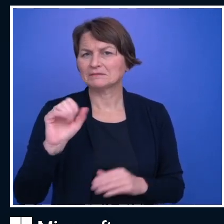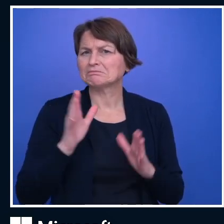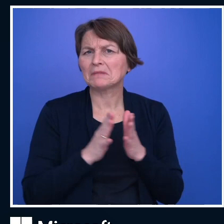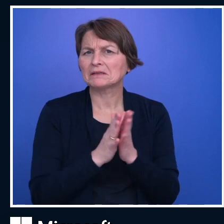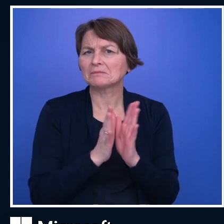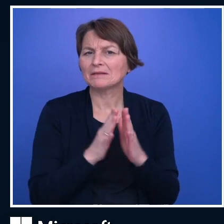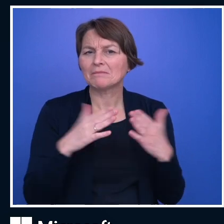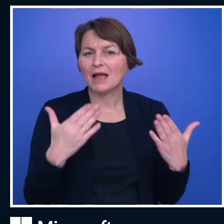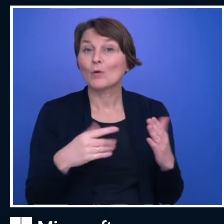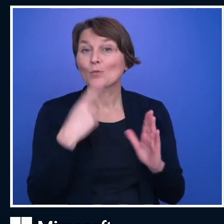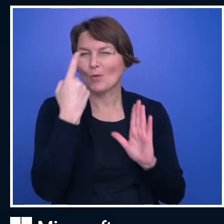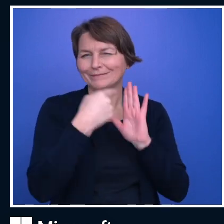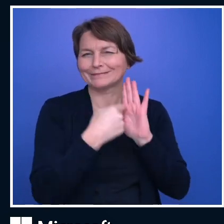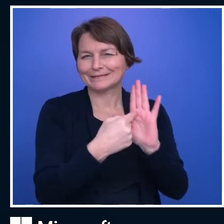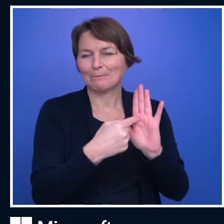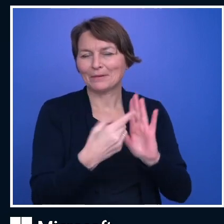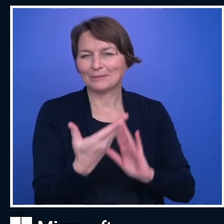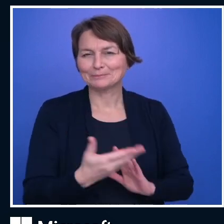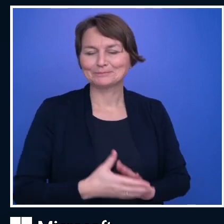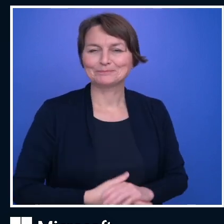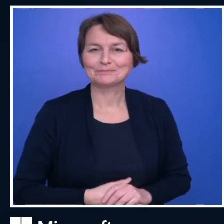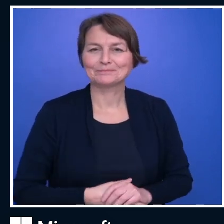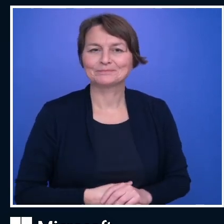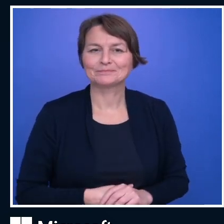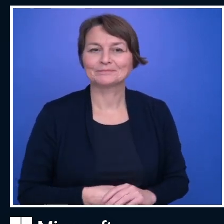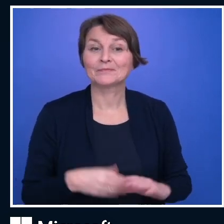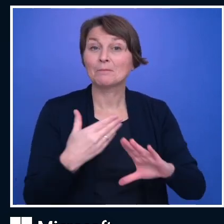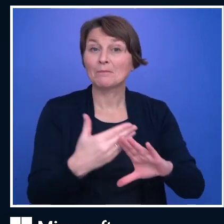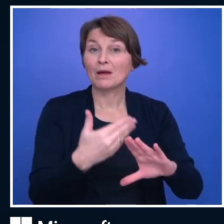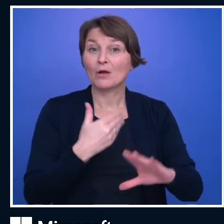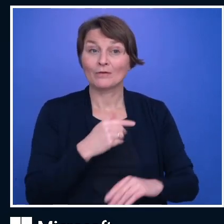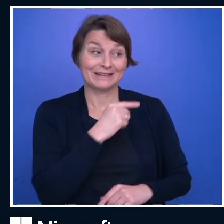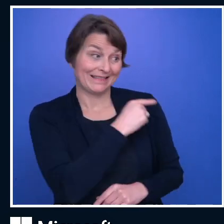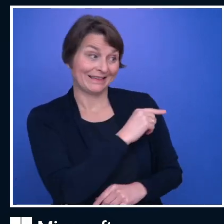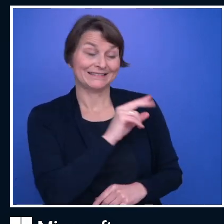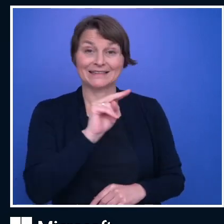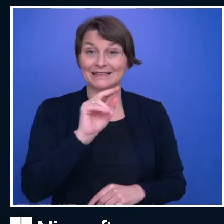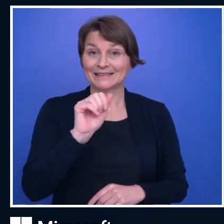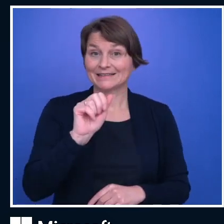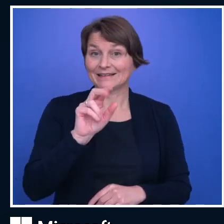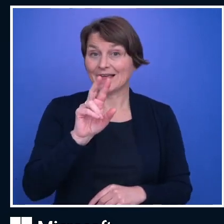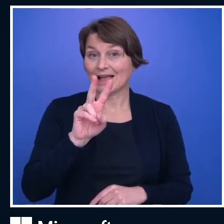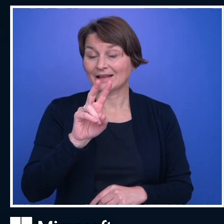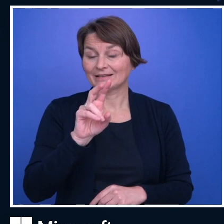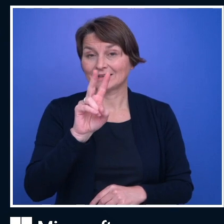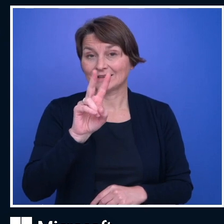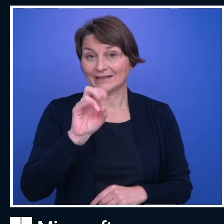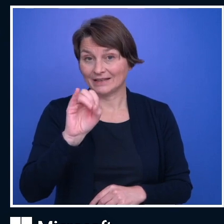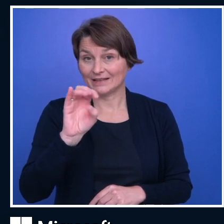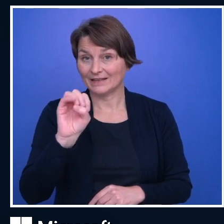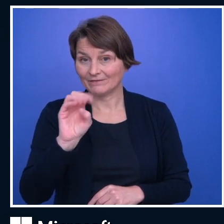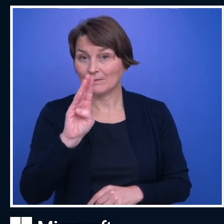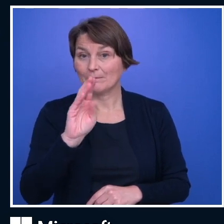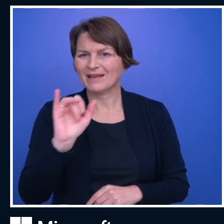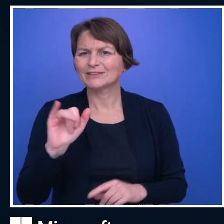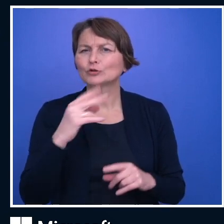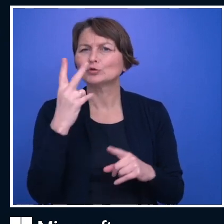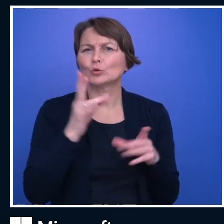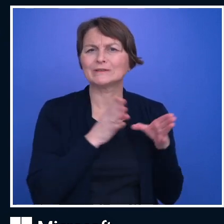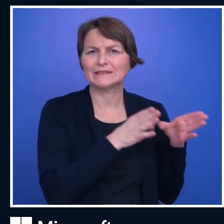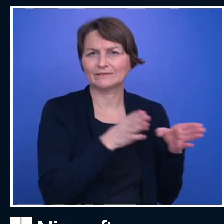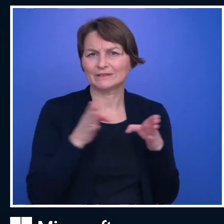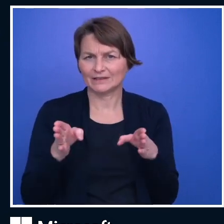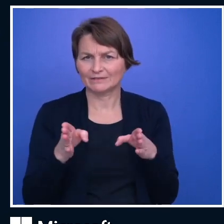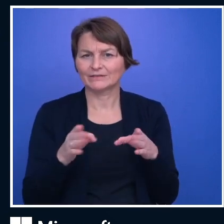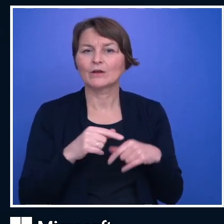example. But before that, I'd like to tell you that naive Bayes, there's two types of this classifier. One is the Gaussian naive Bayes and the other one is the